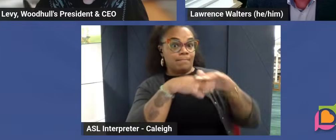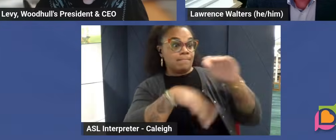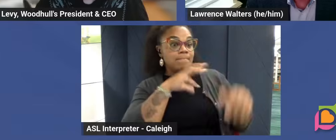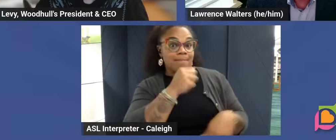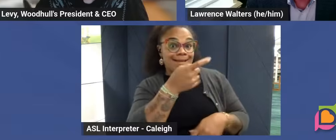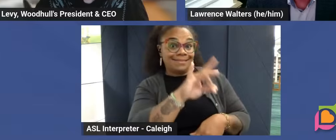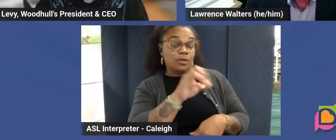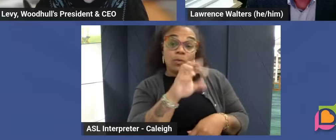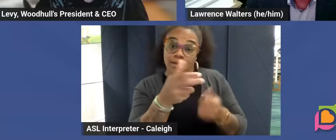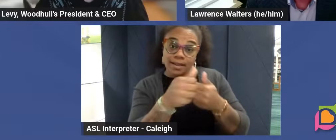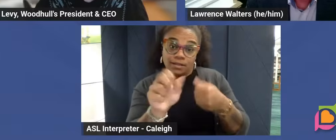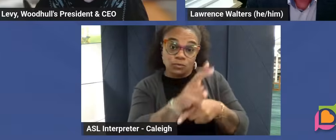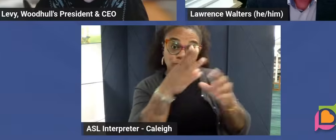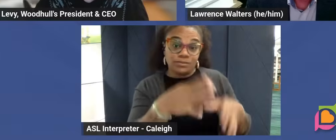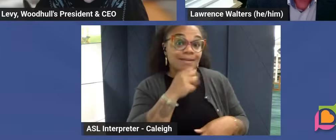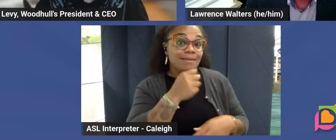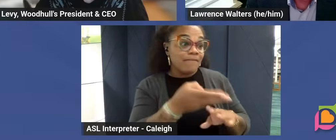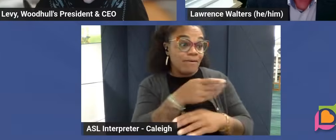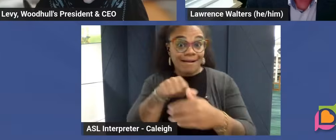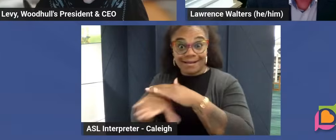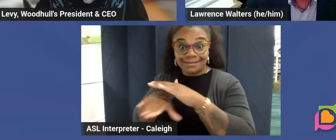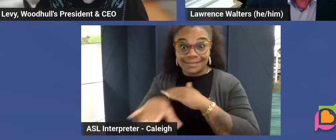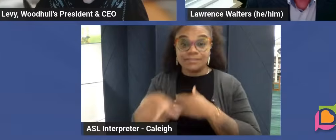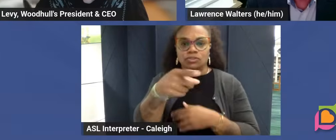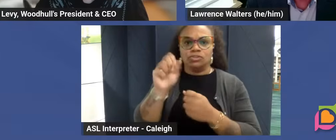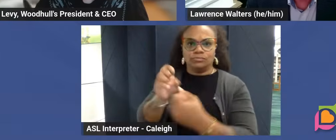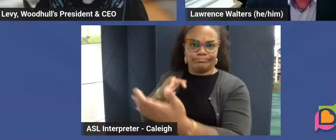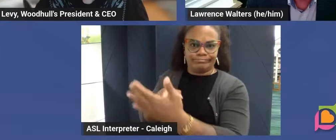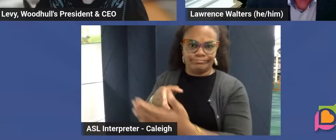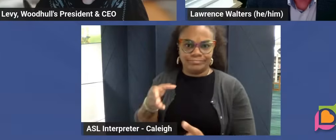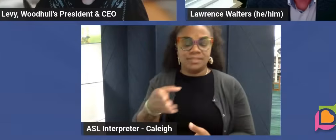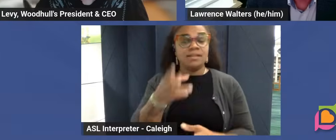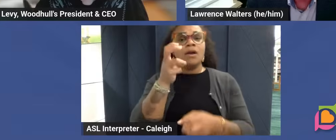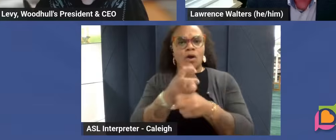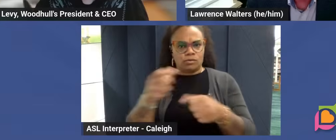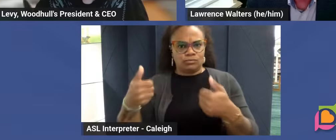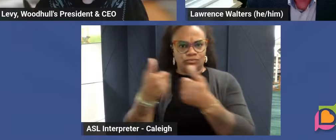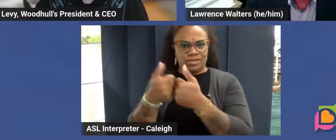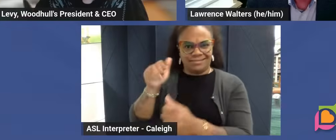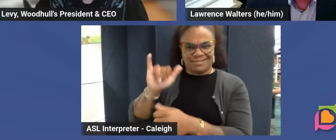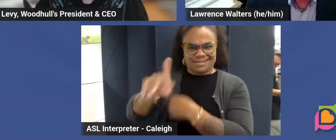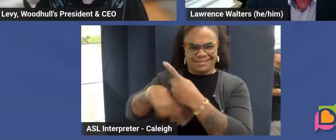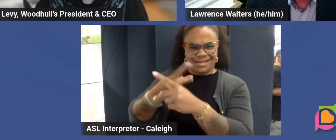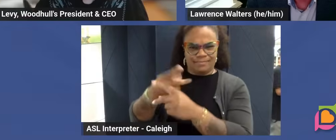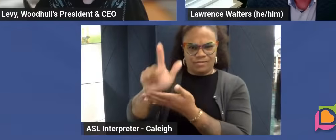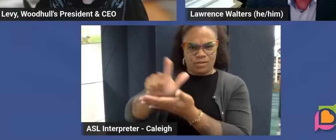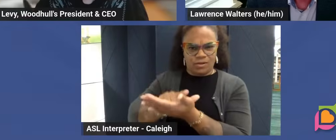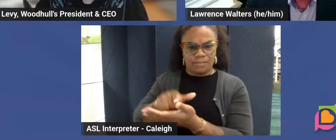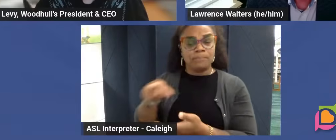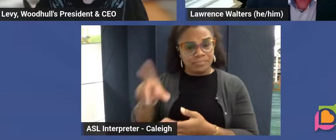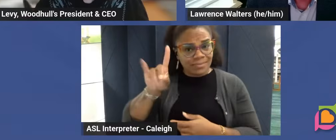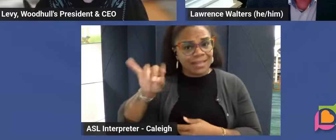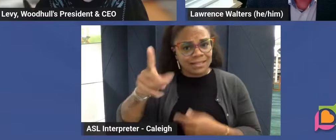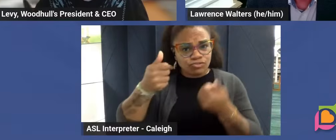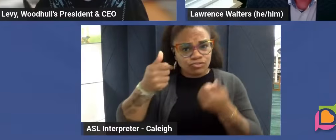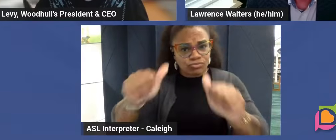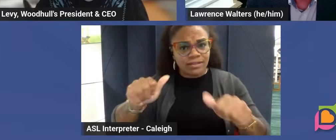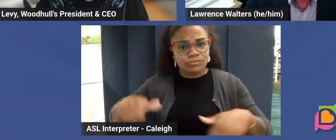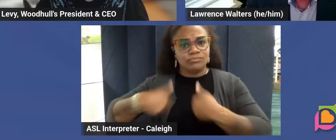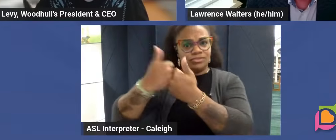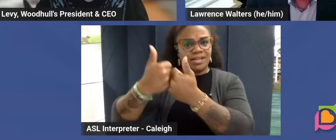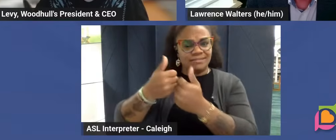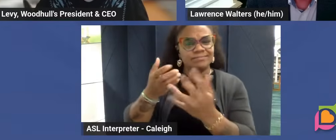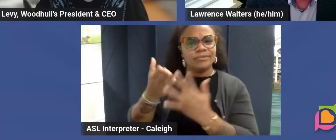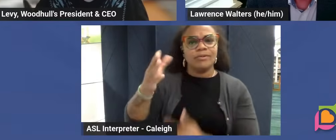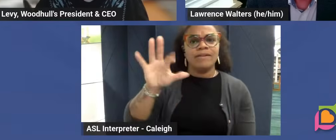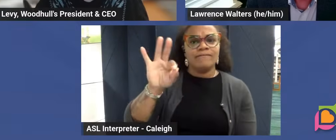user's age before accessing. It's very difficult to challenge a law like that, and there were some attempts to challenge it by the Free Speech